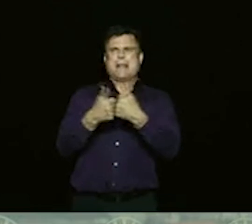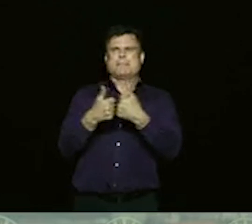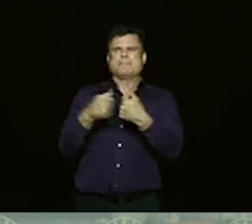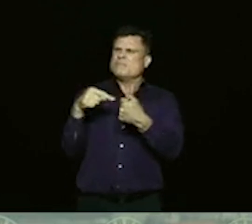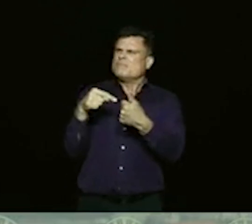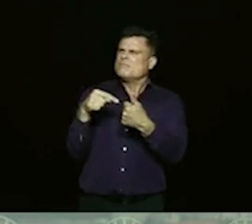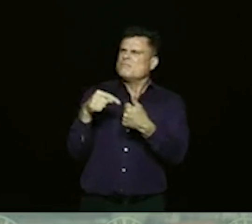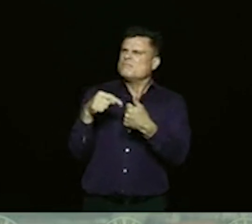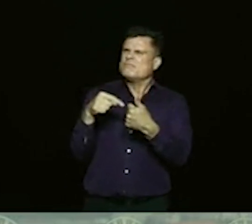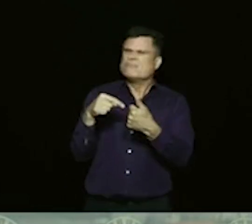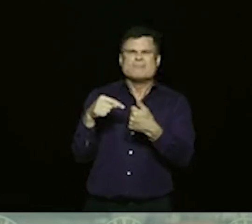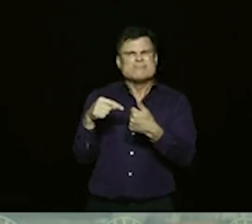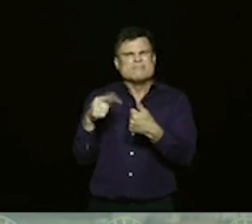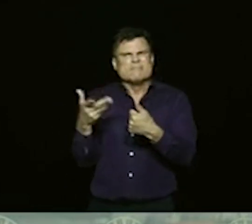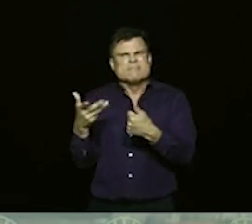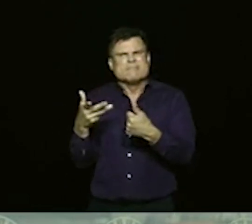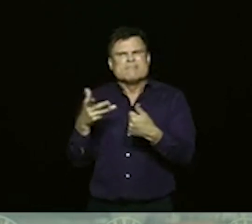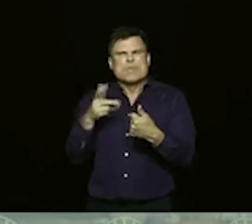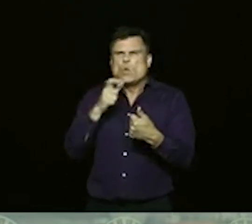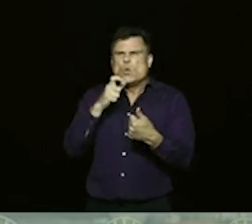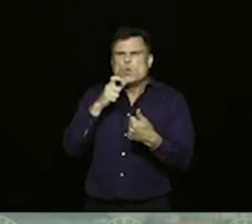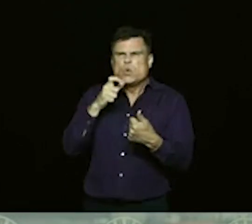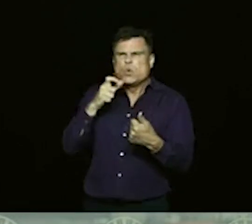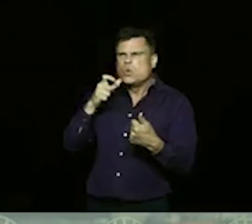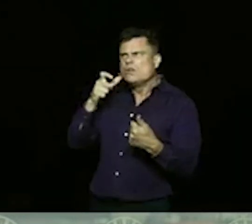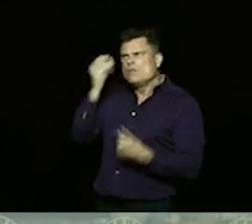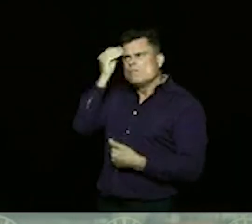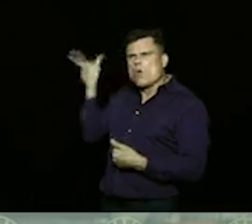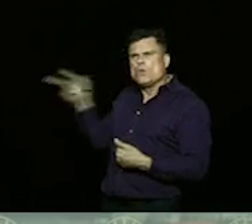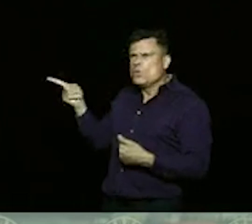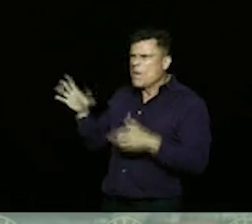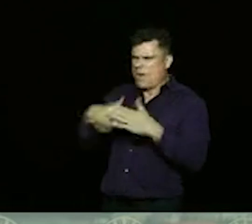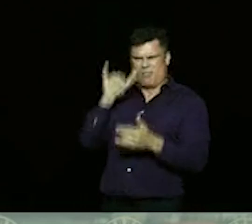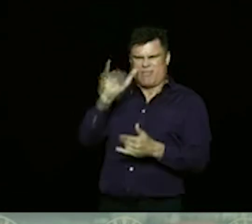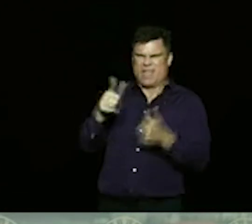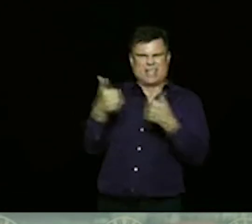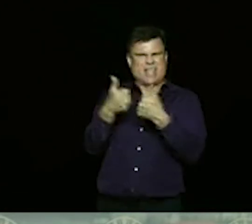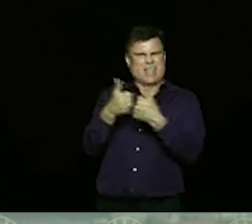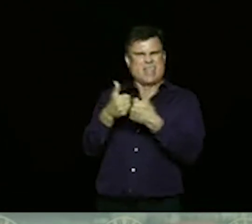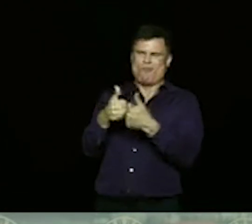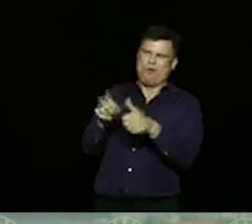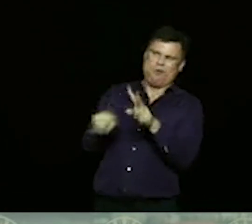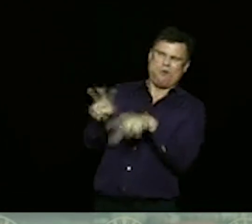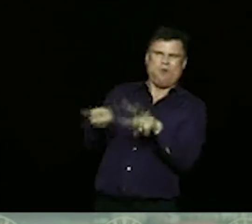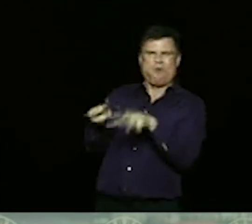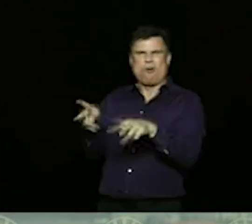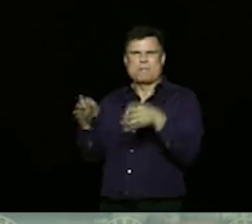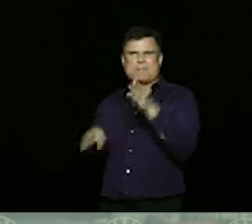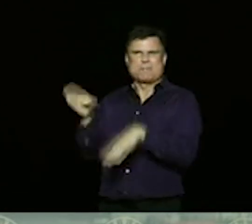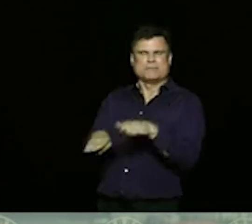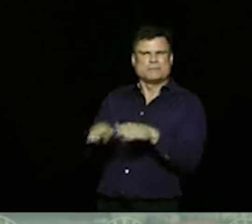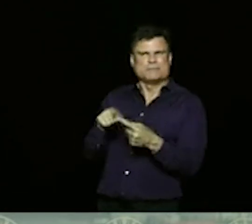Ms. Turpel-Lafond some kind of a timeline to prepare a report? Well, Ms. Turpel-Lafond will